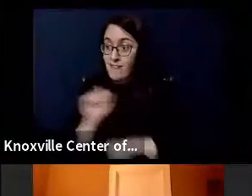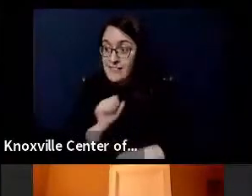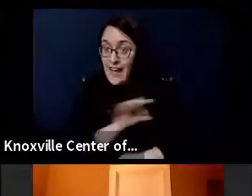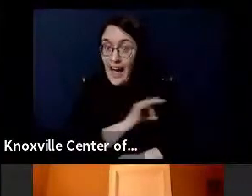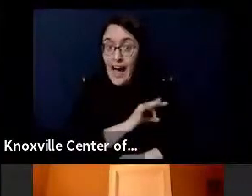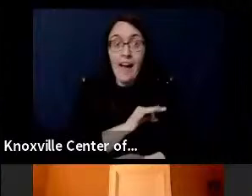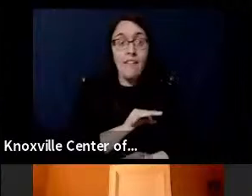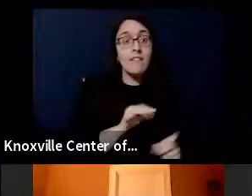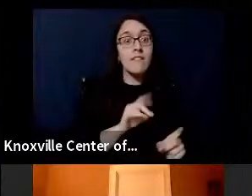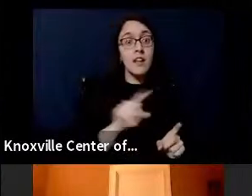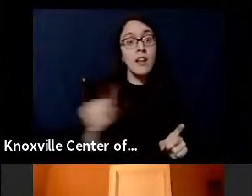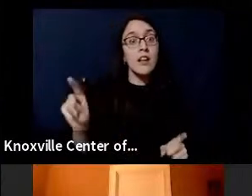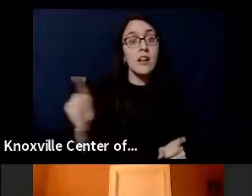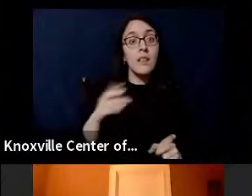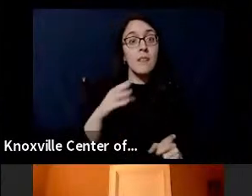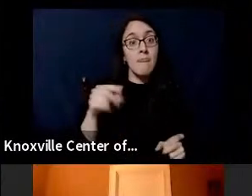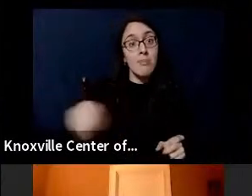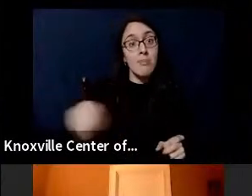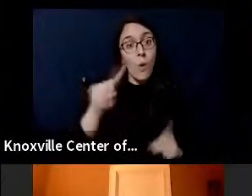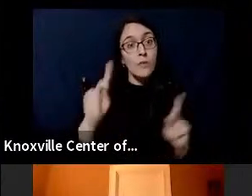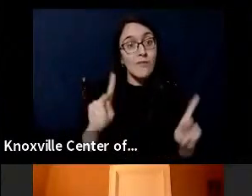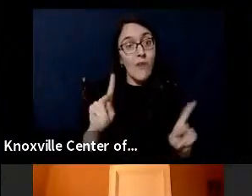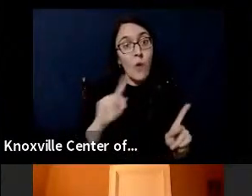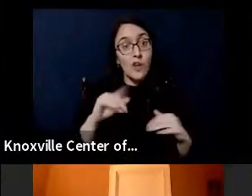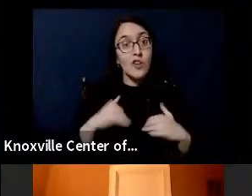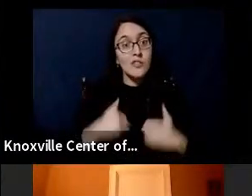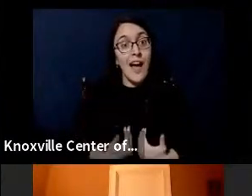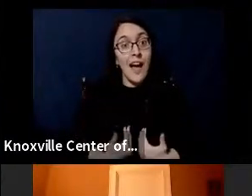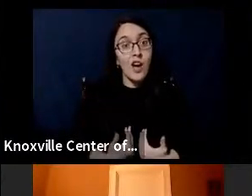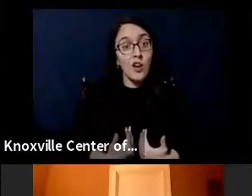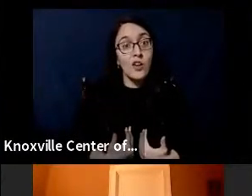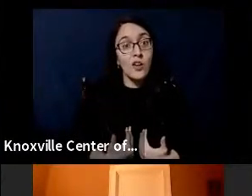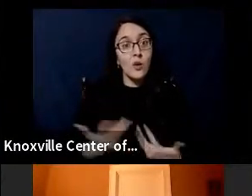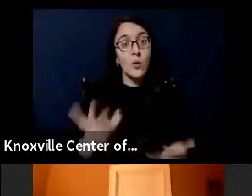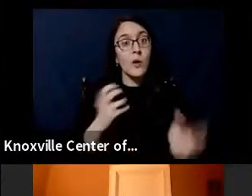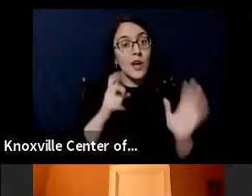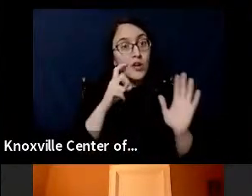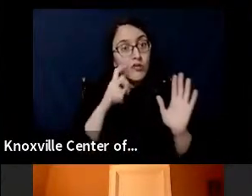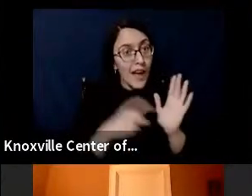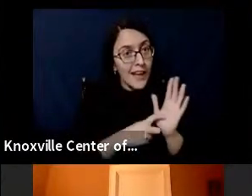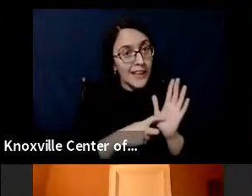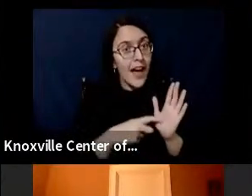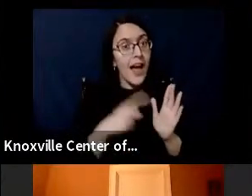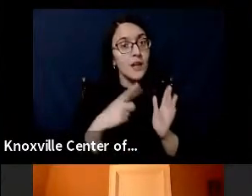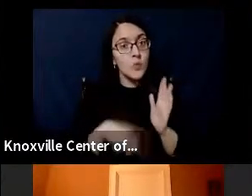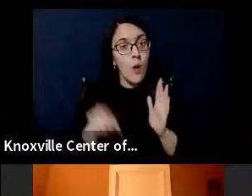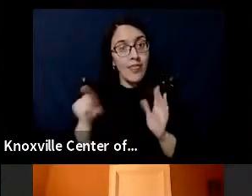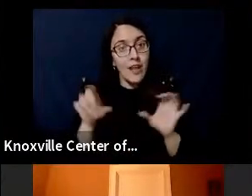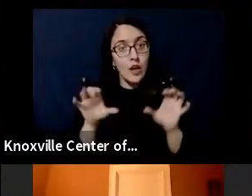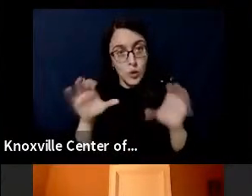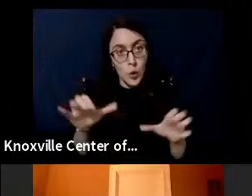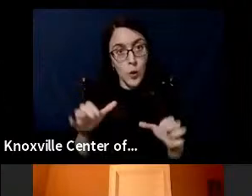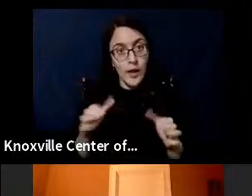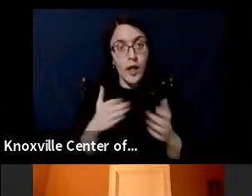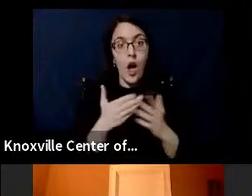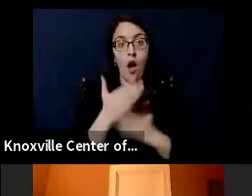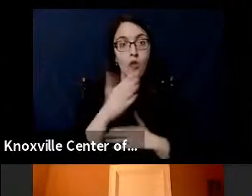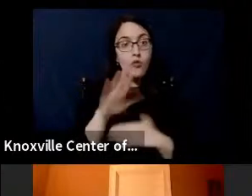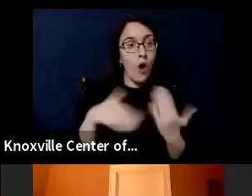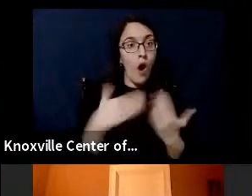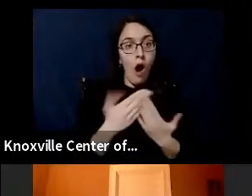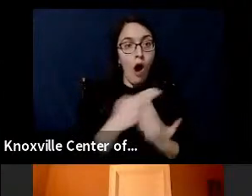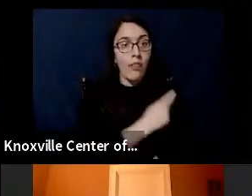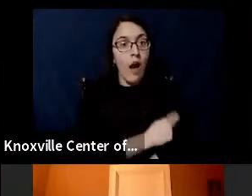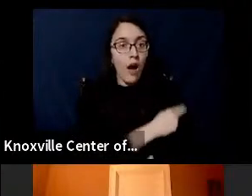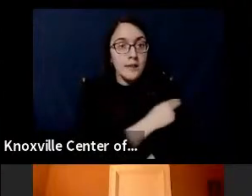We just want to, I mean, those folks are tired. We want to recognize everything that they're doing across all the systems, how grateful we are, how